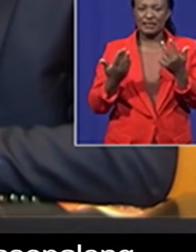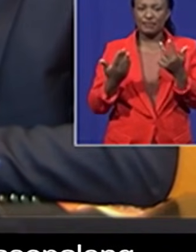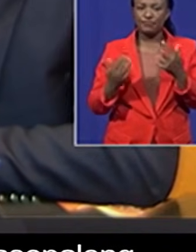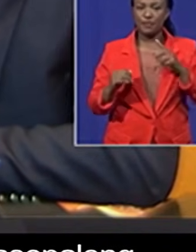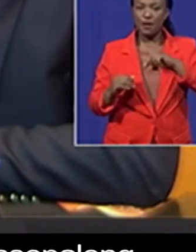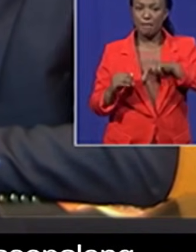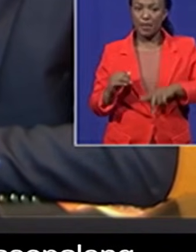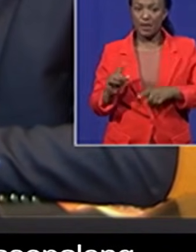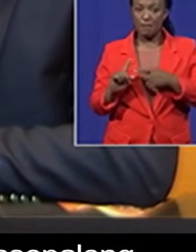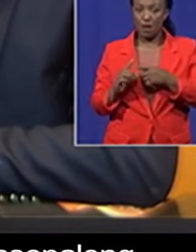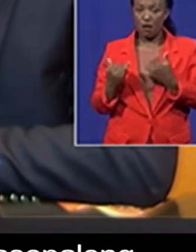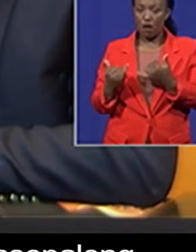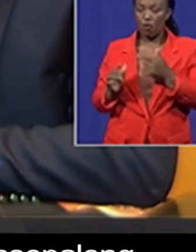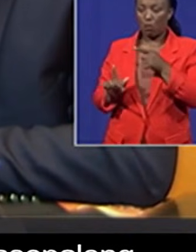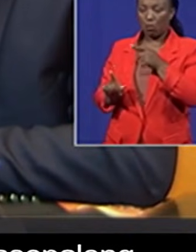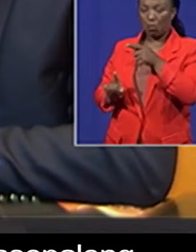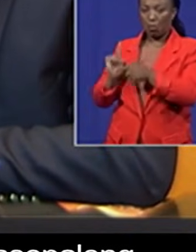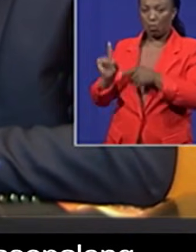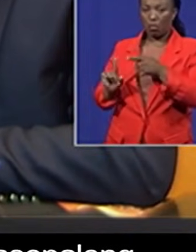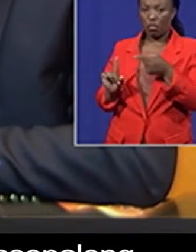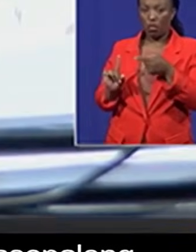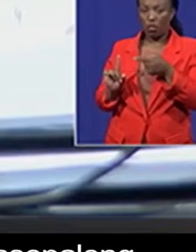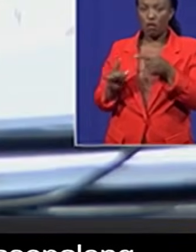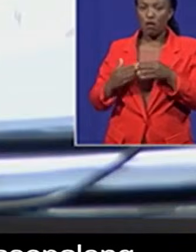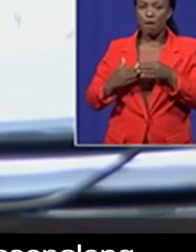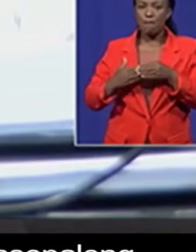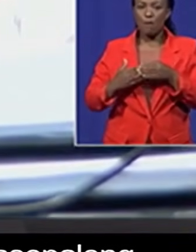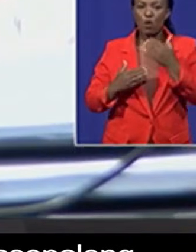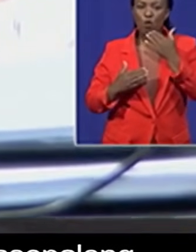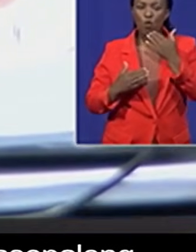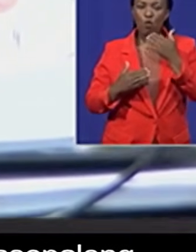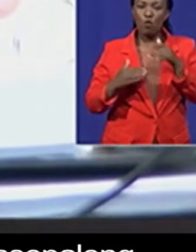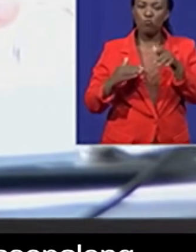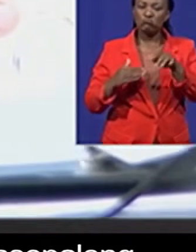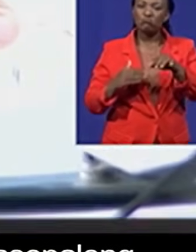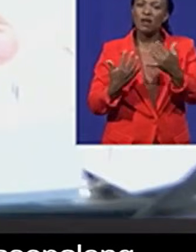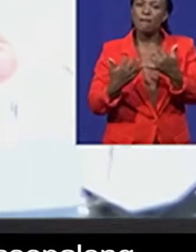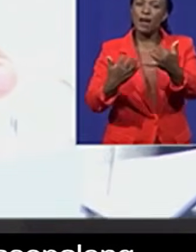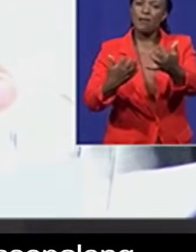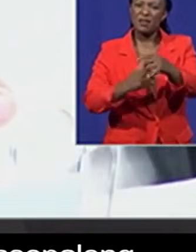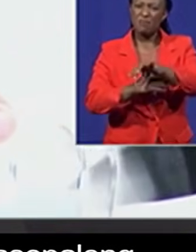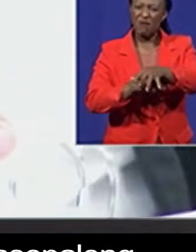who faces allegations as one of the members of the legislature in respect of the alleged